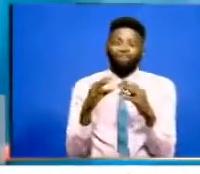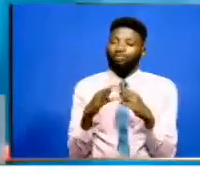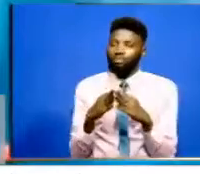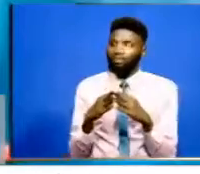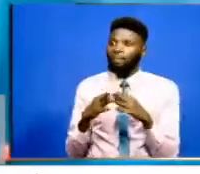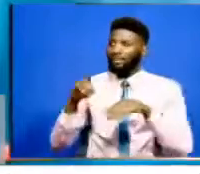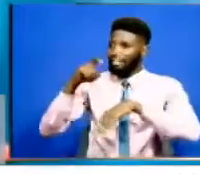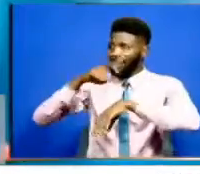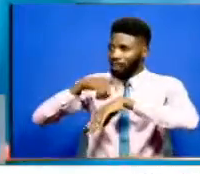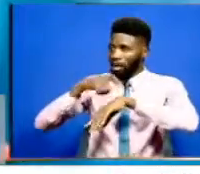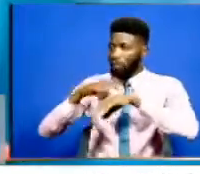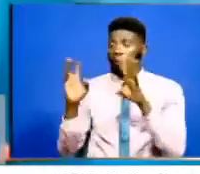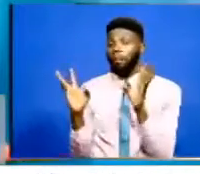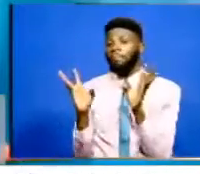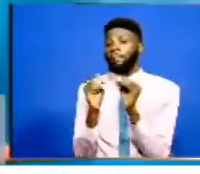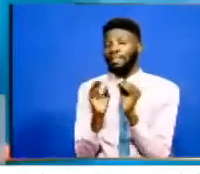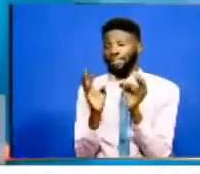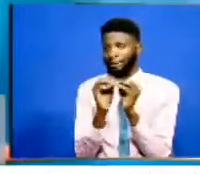During this session,